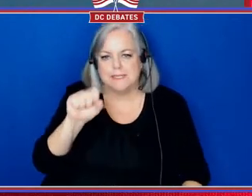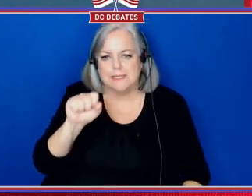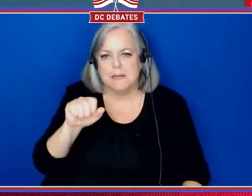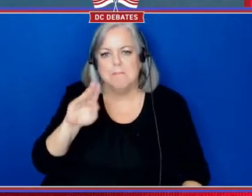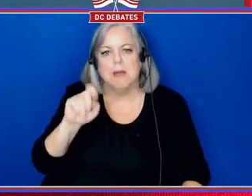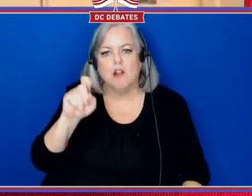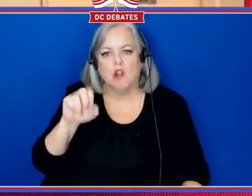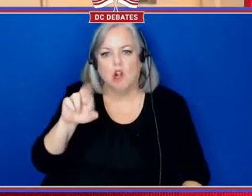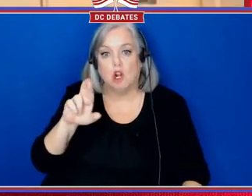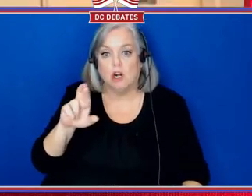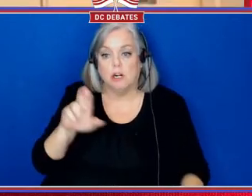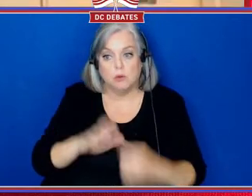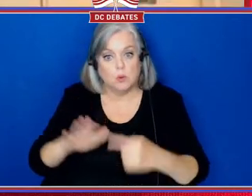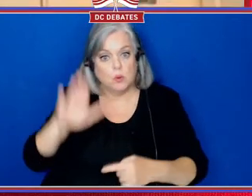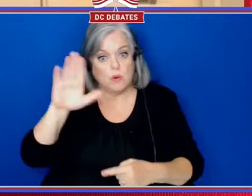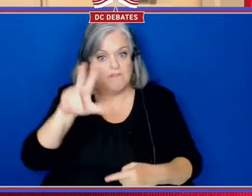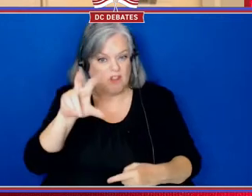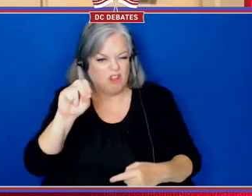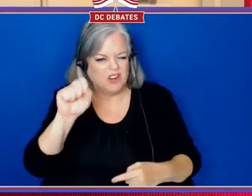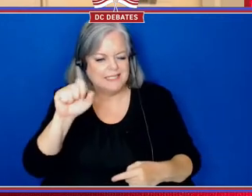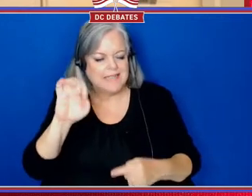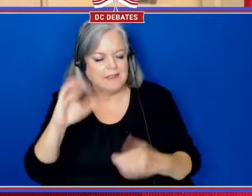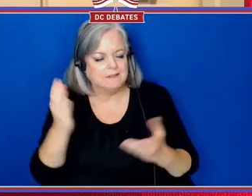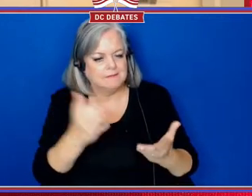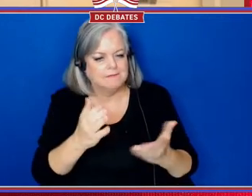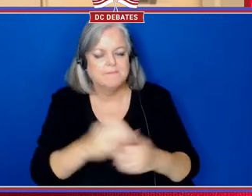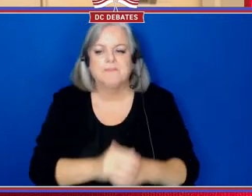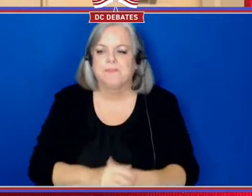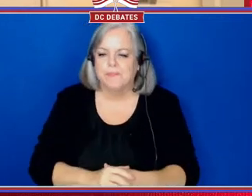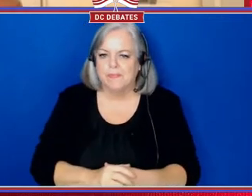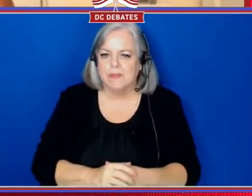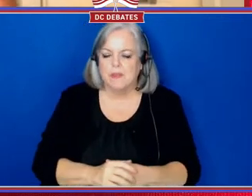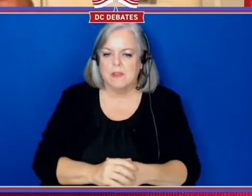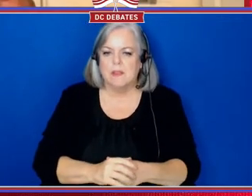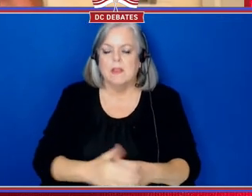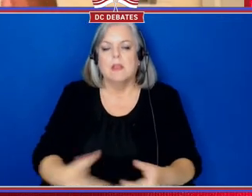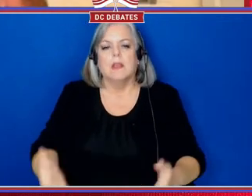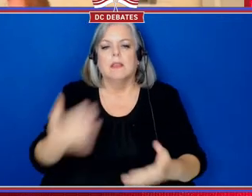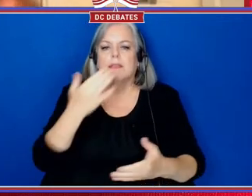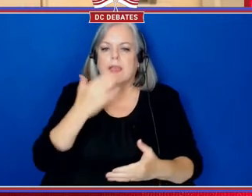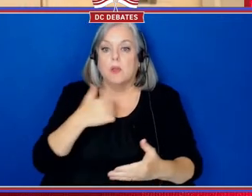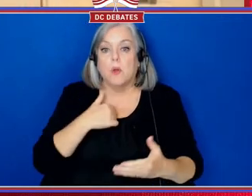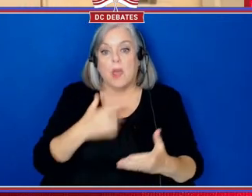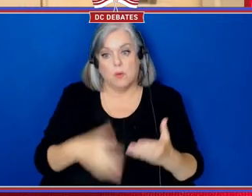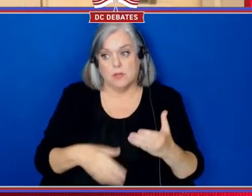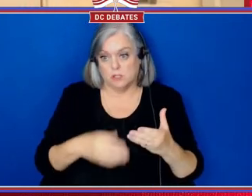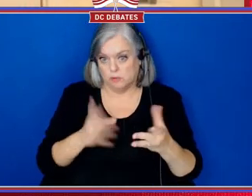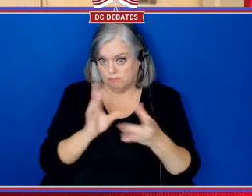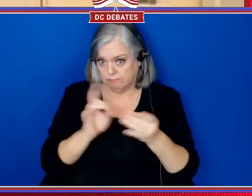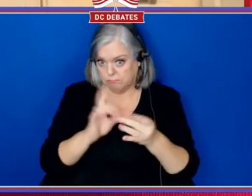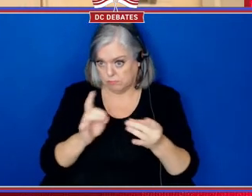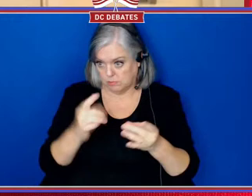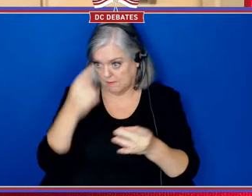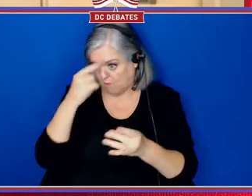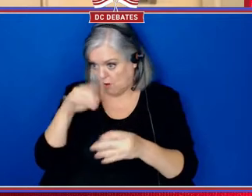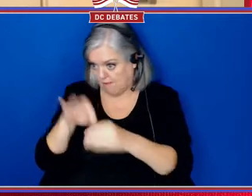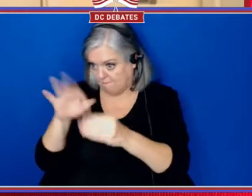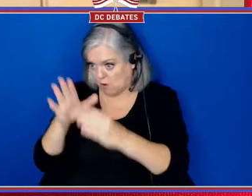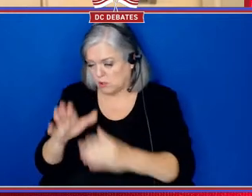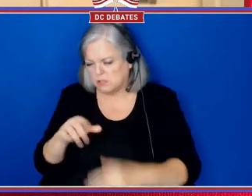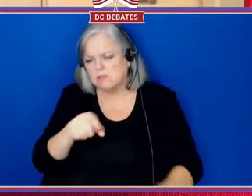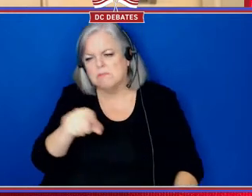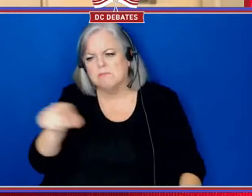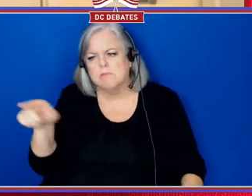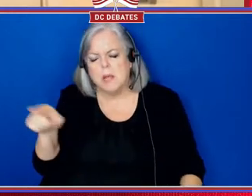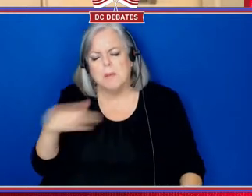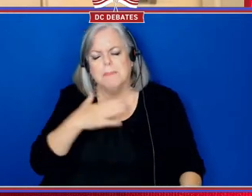rebuttal. Thank you. I just want to say this for the voters. Please understand, you're getting a